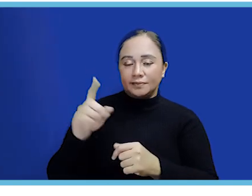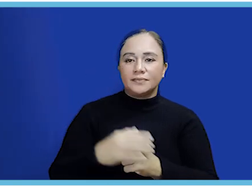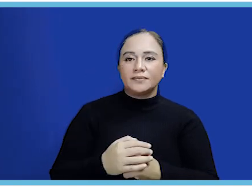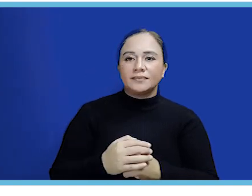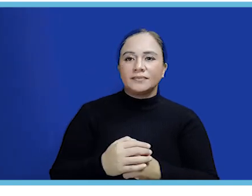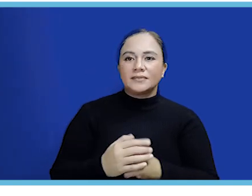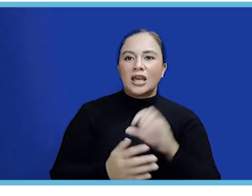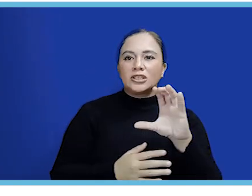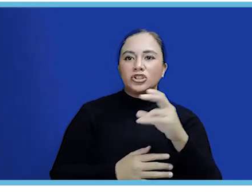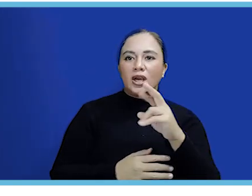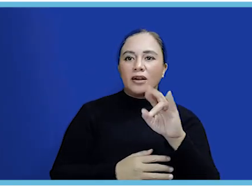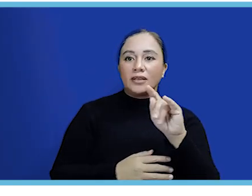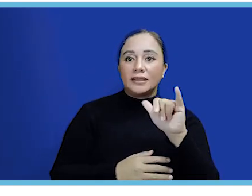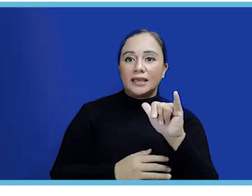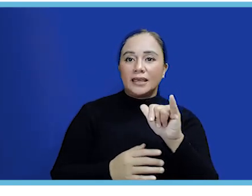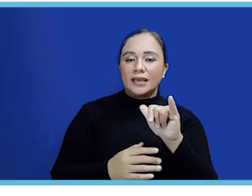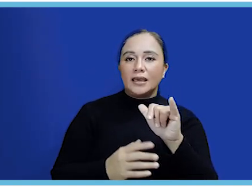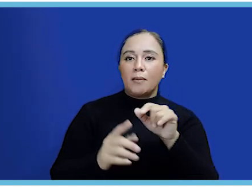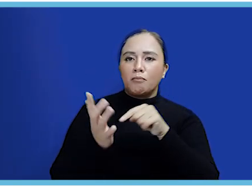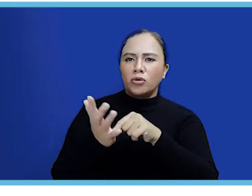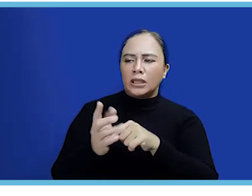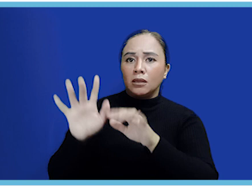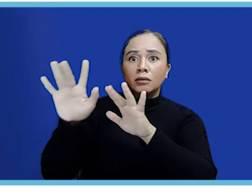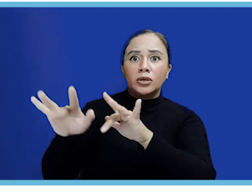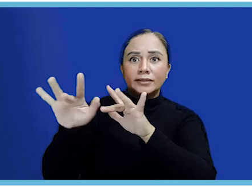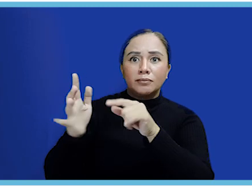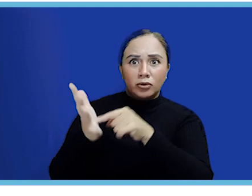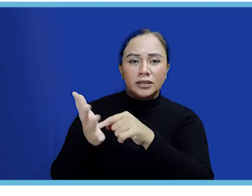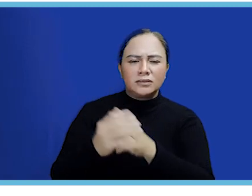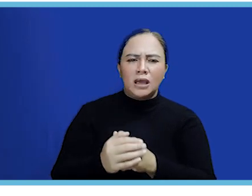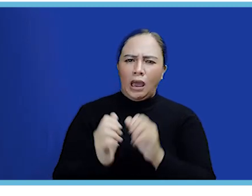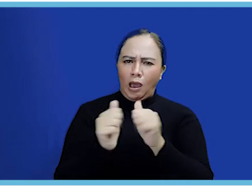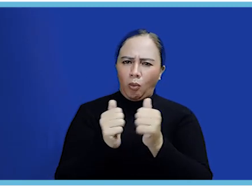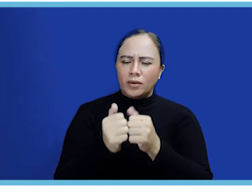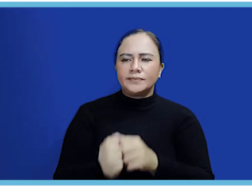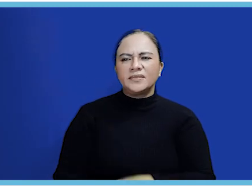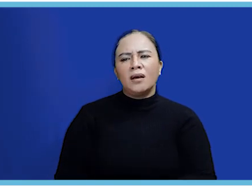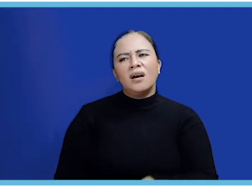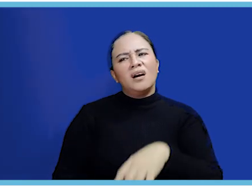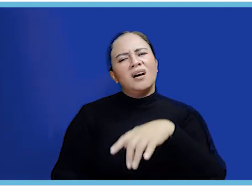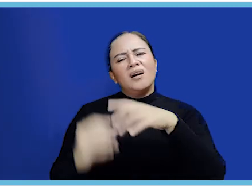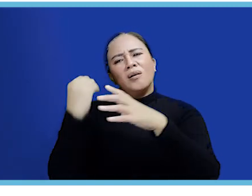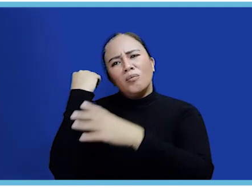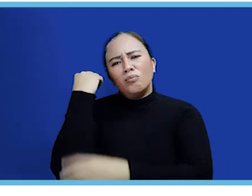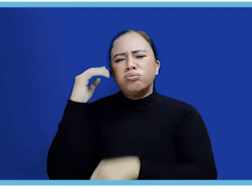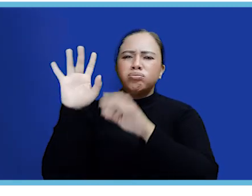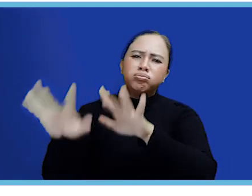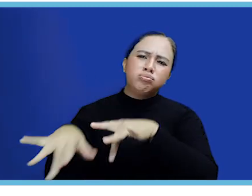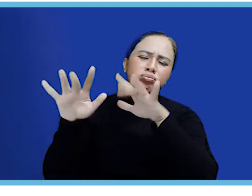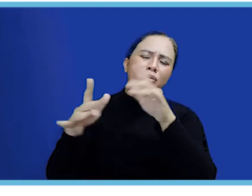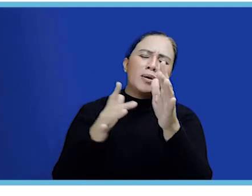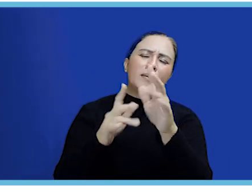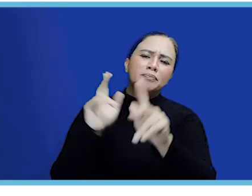1. Charity model. How does it view disability? Poor people.